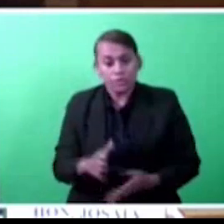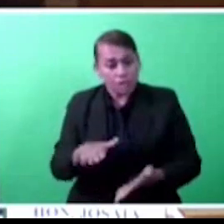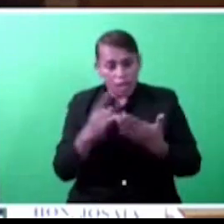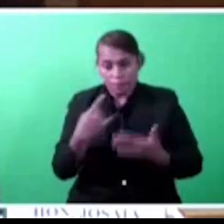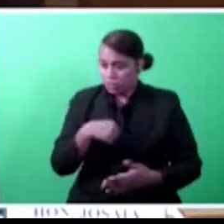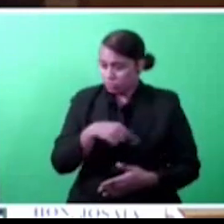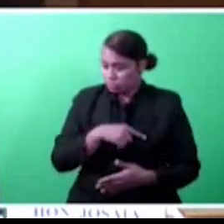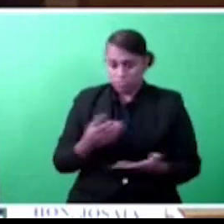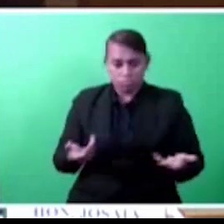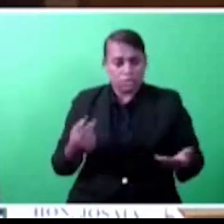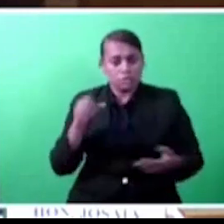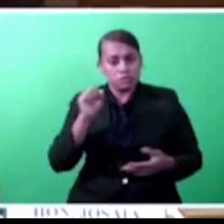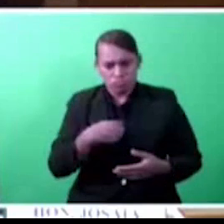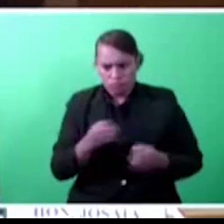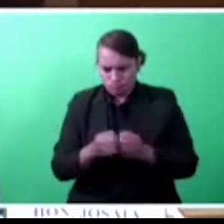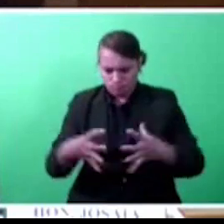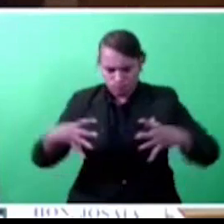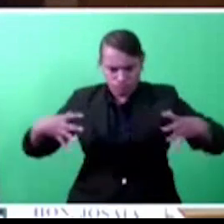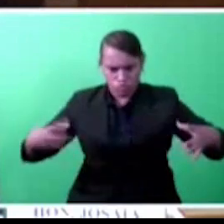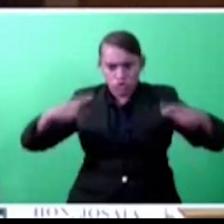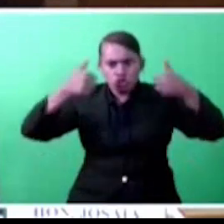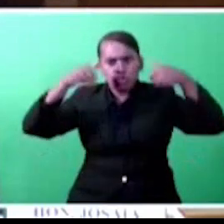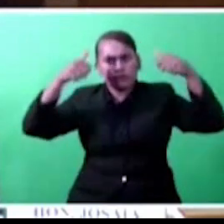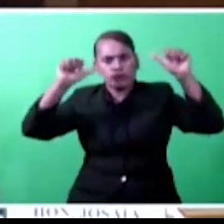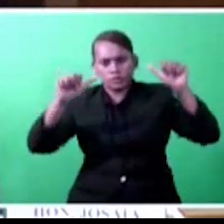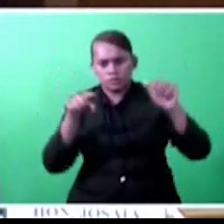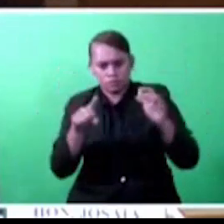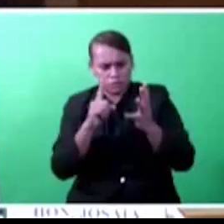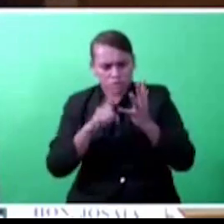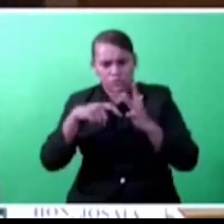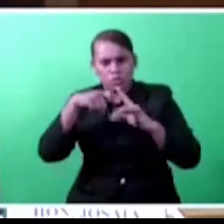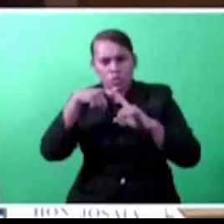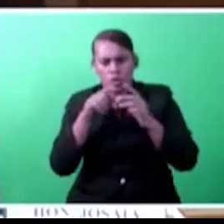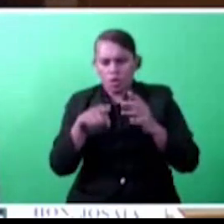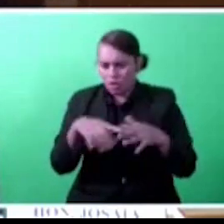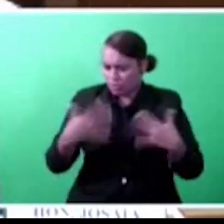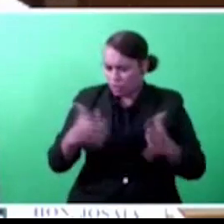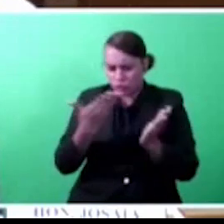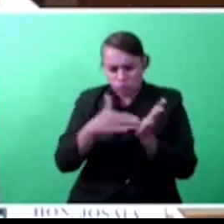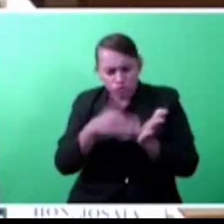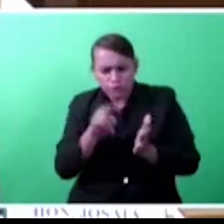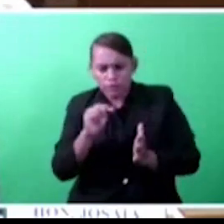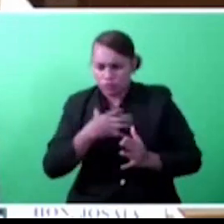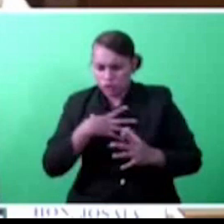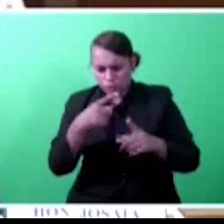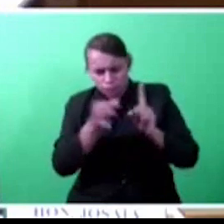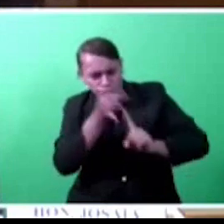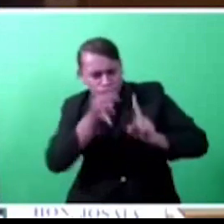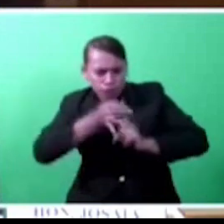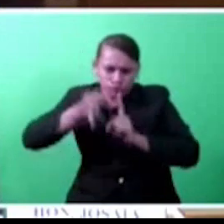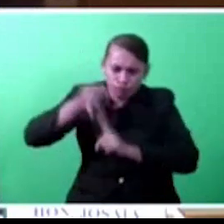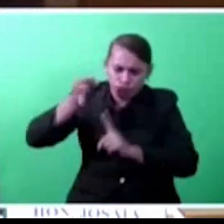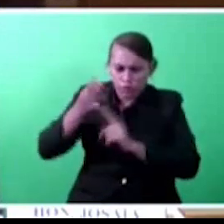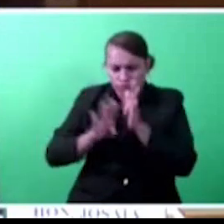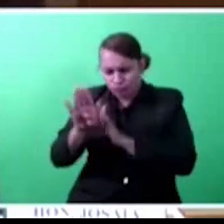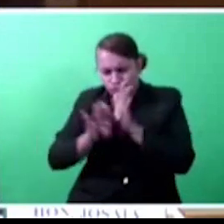further achieve the ICAO objective standards to get us a much more robust standing as far as our scores are concerned. And of